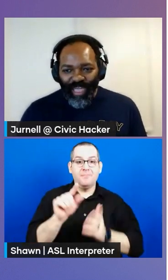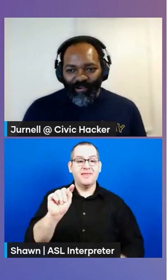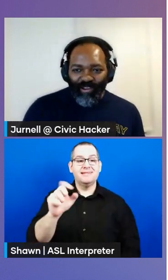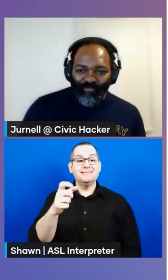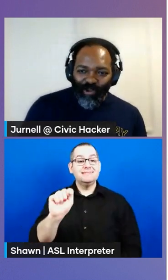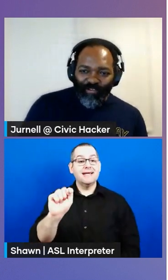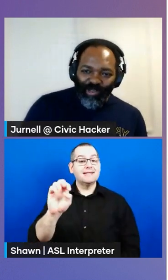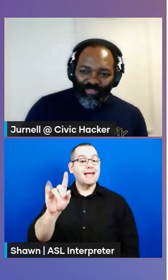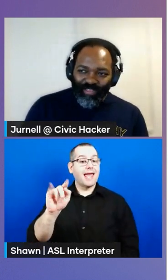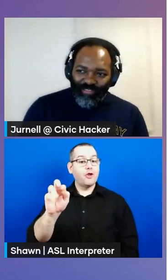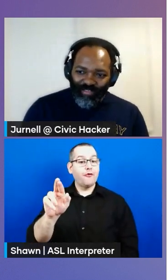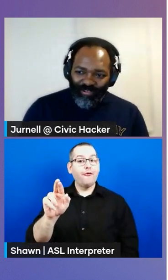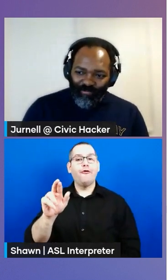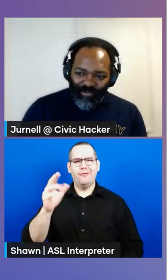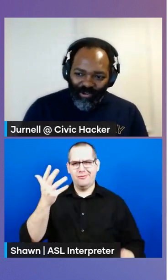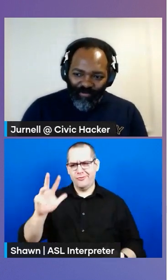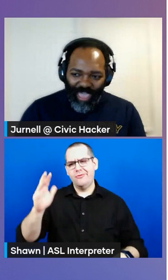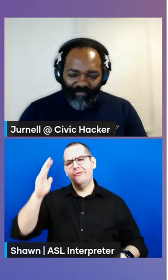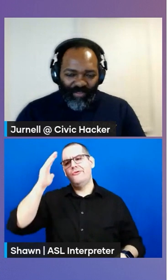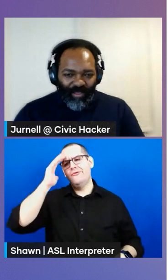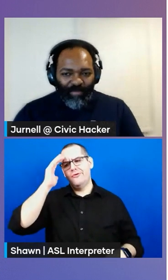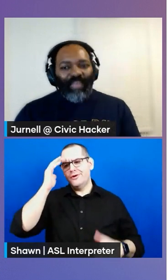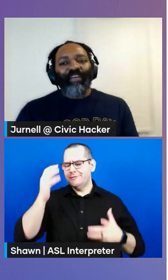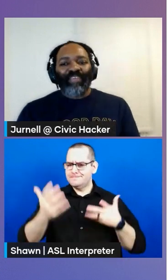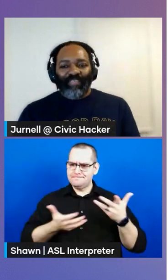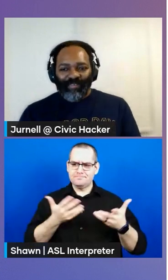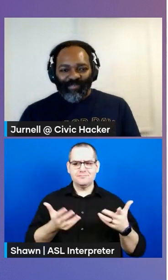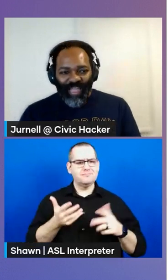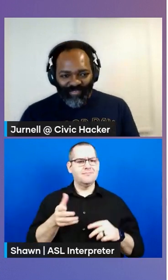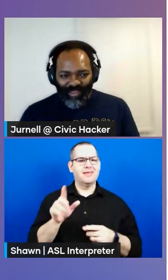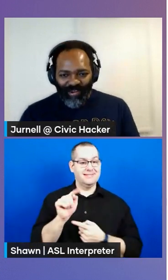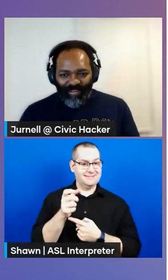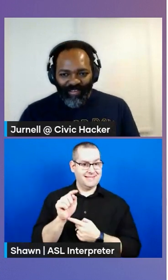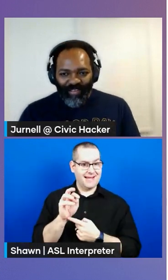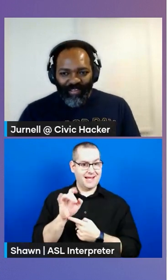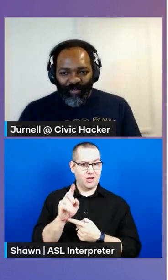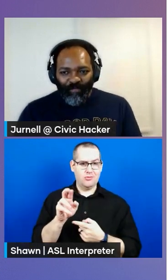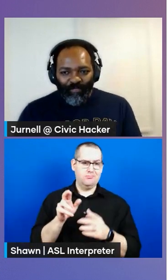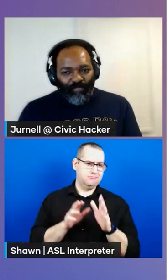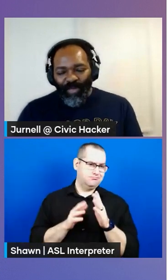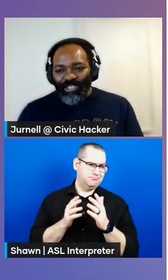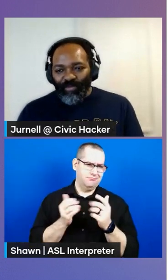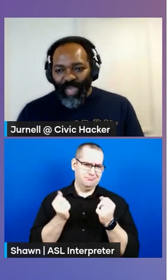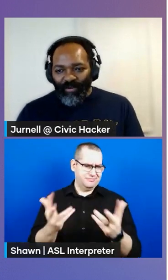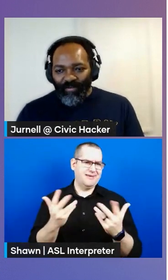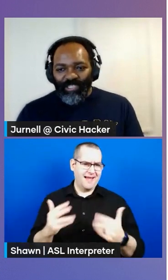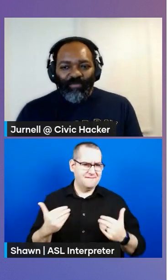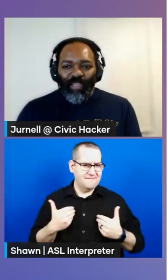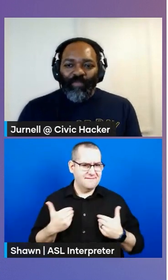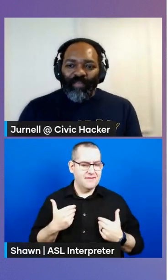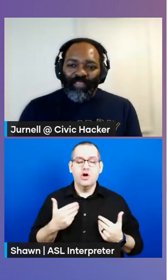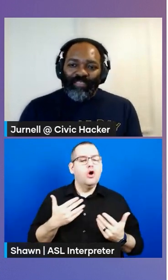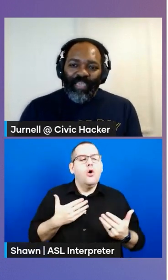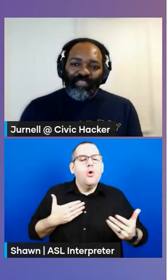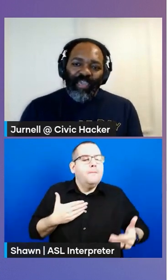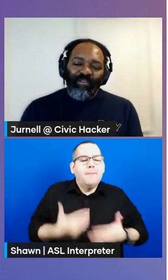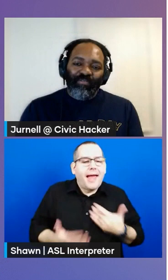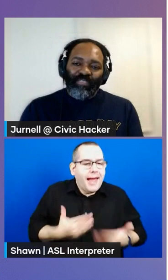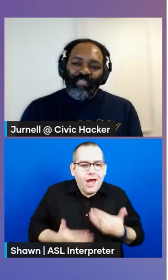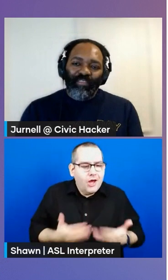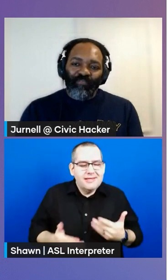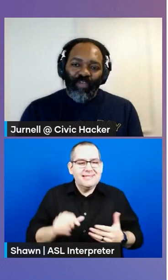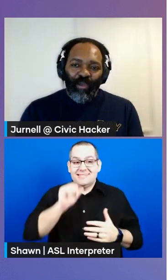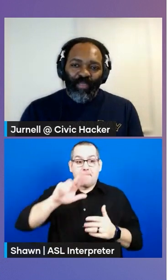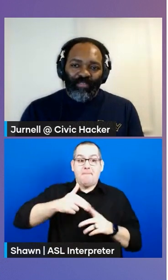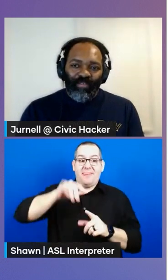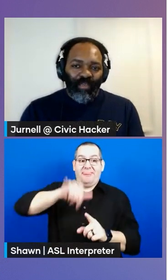right? We already know that we have plenty of text editors out there, but it shouldn't matter. It shouldn't be about the text editor